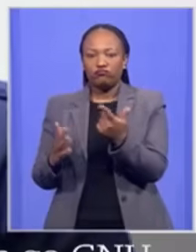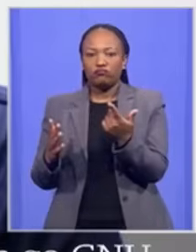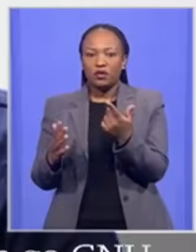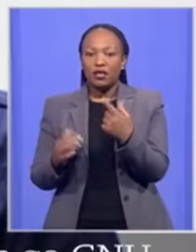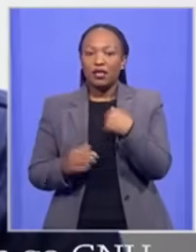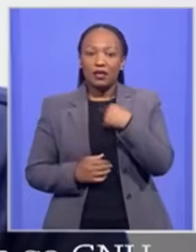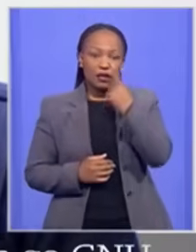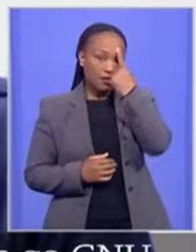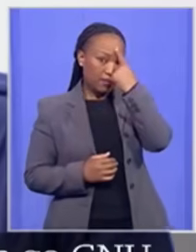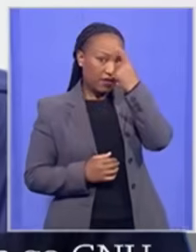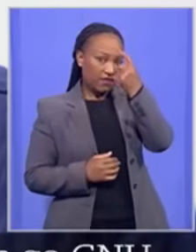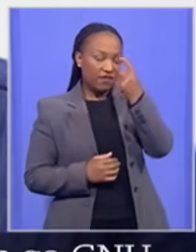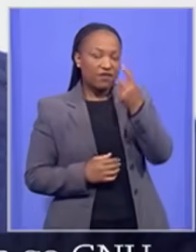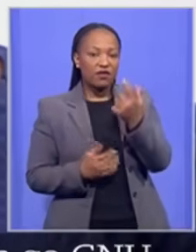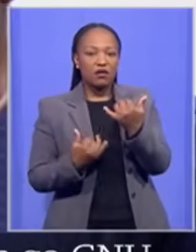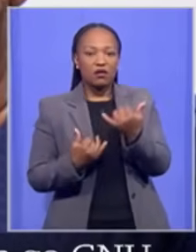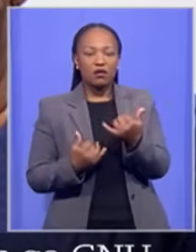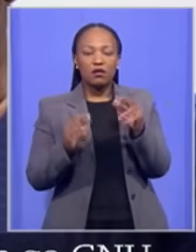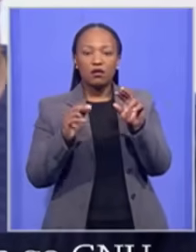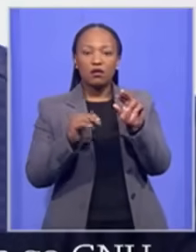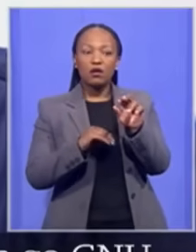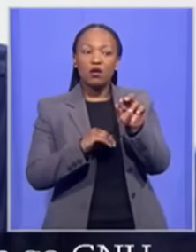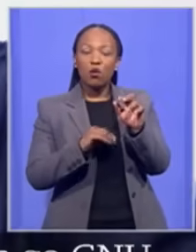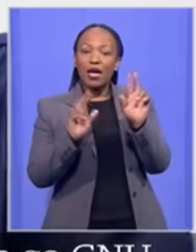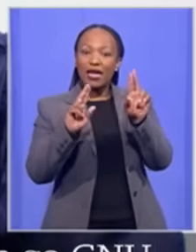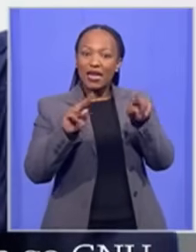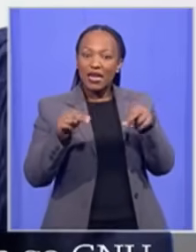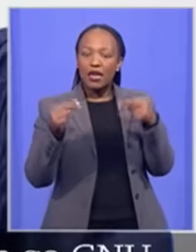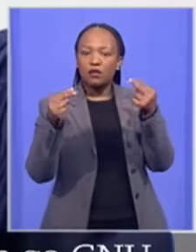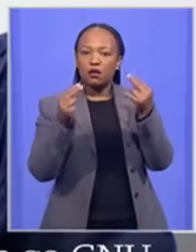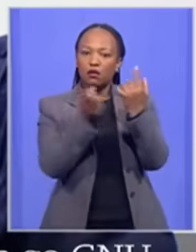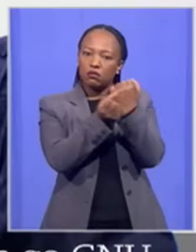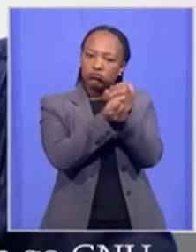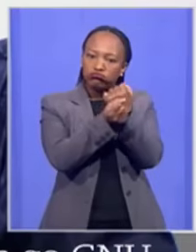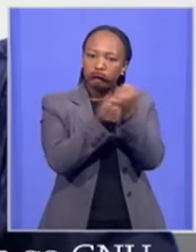weaken the National Democratic Revolution.